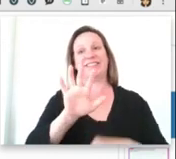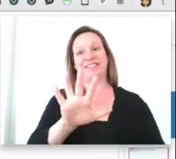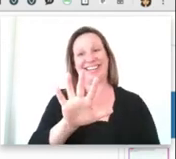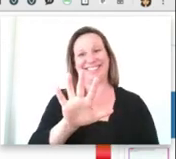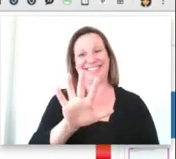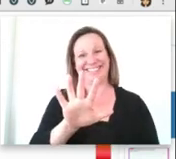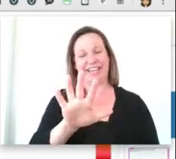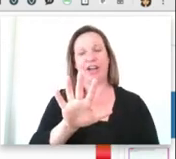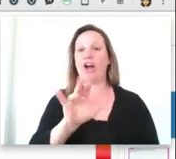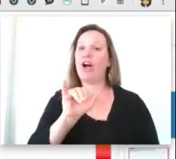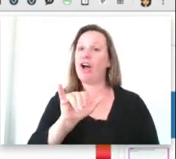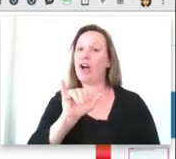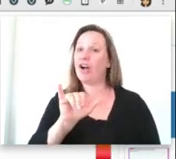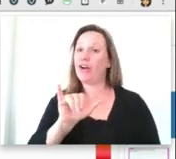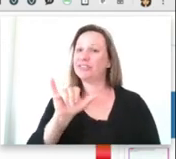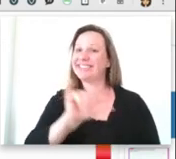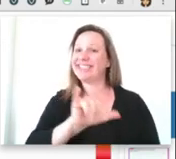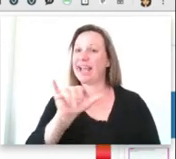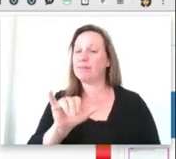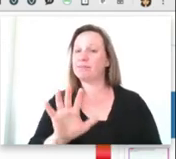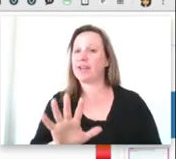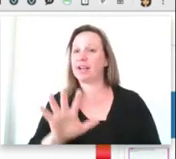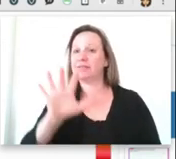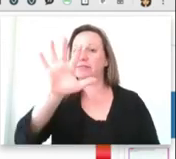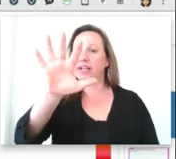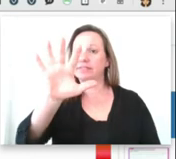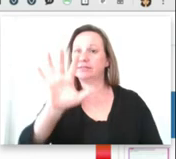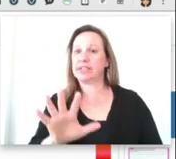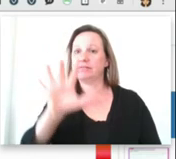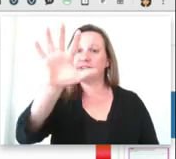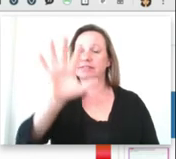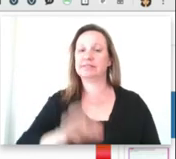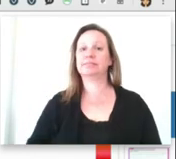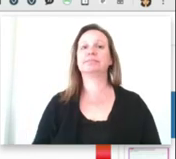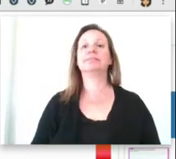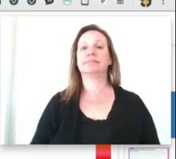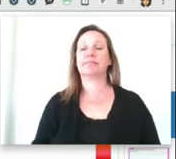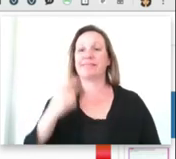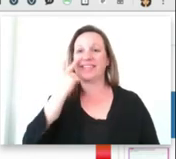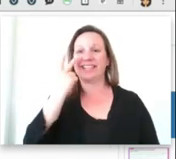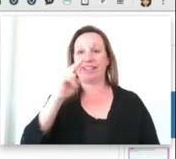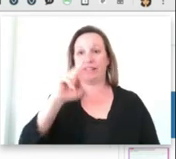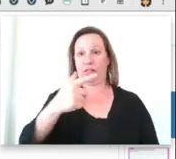I notice it's the same as the first one. Let's go check out the next one.